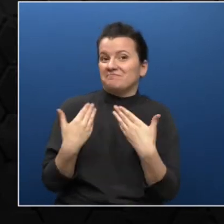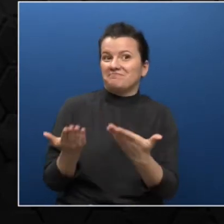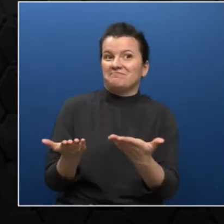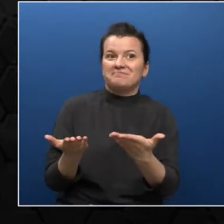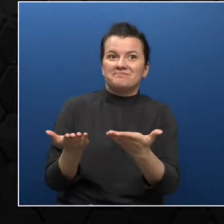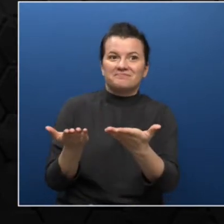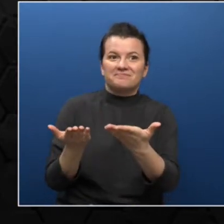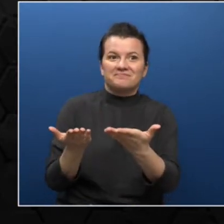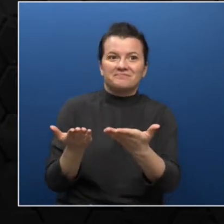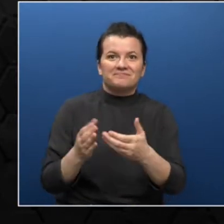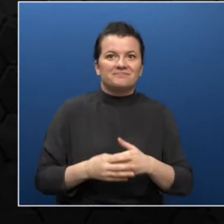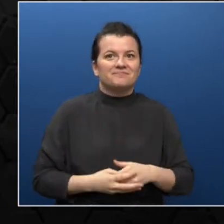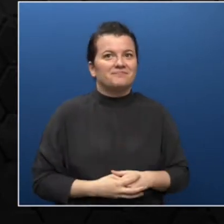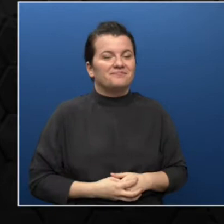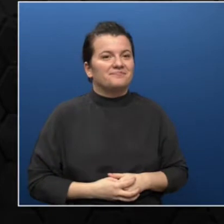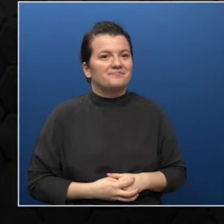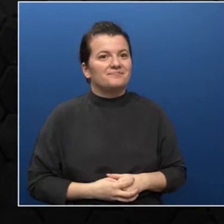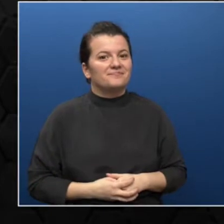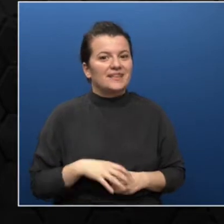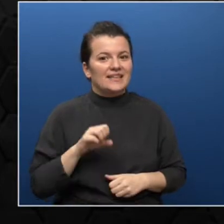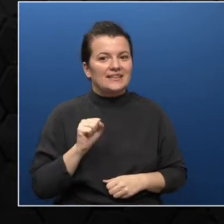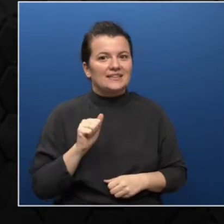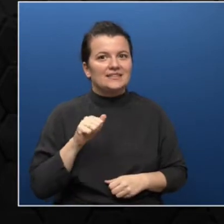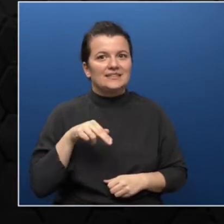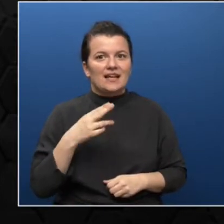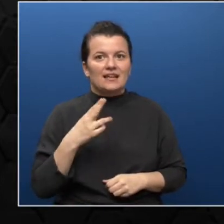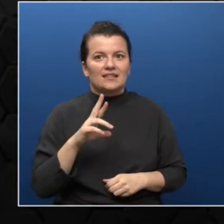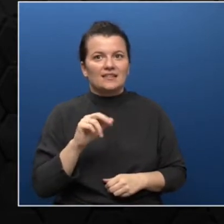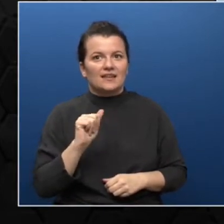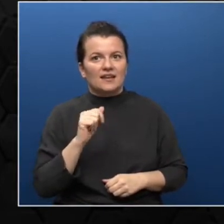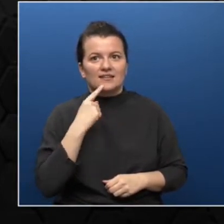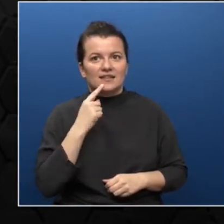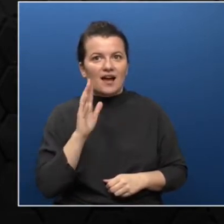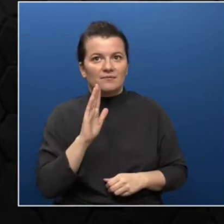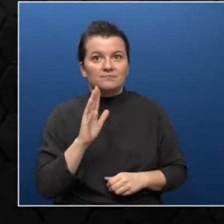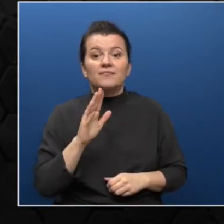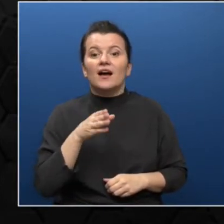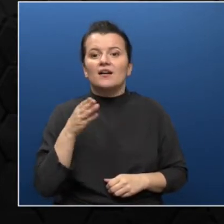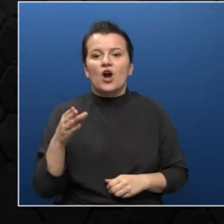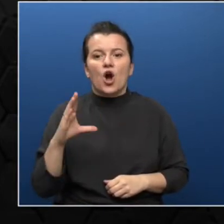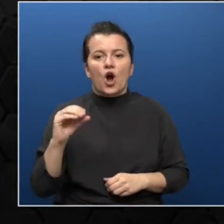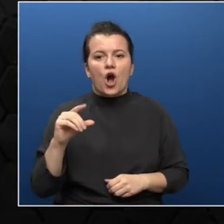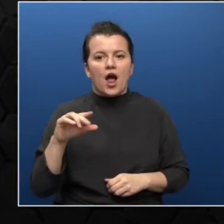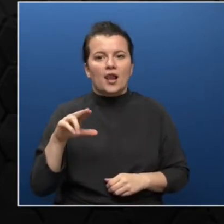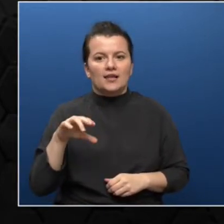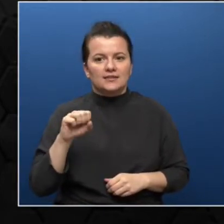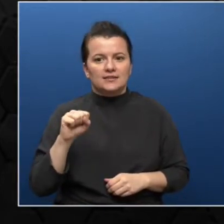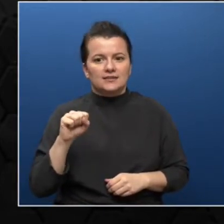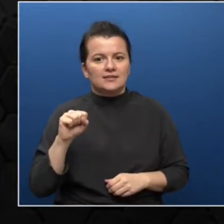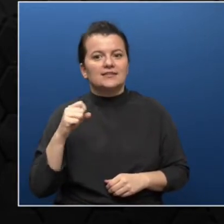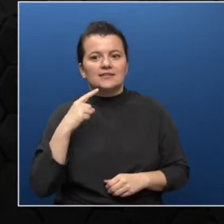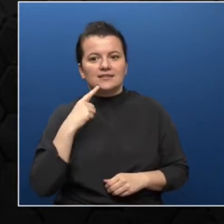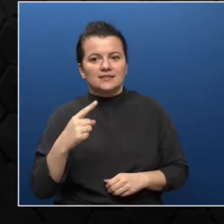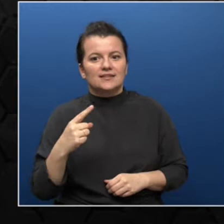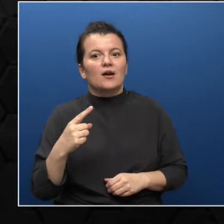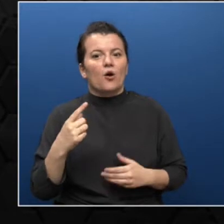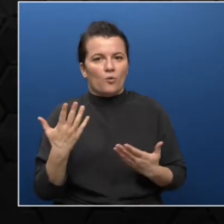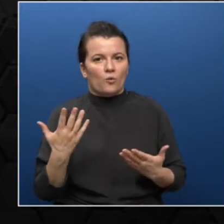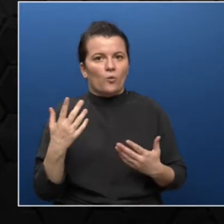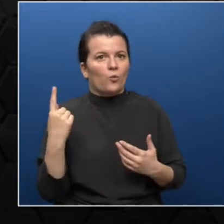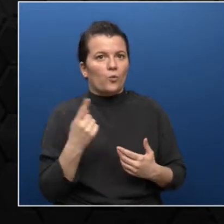Okay, hi guys. So we will be talking to you about this project we're